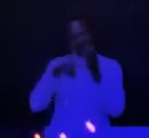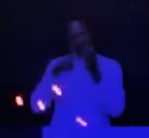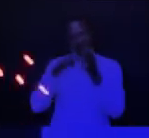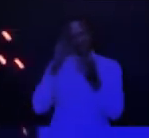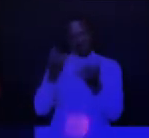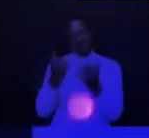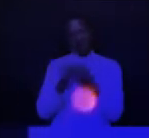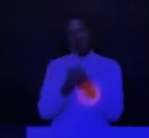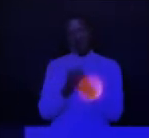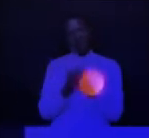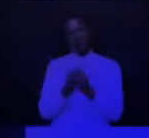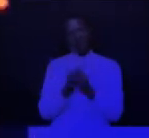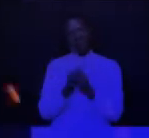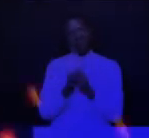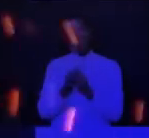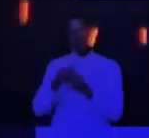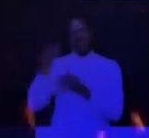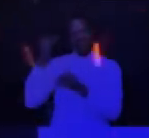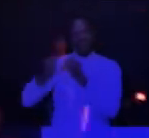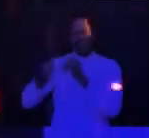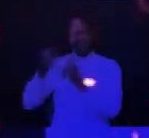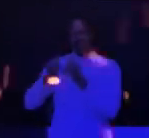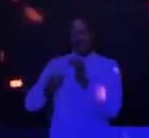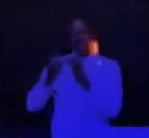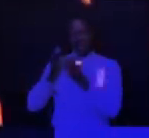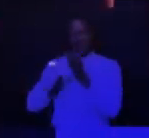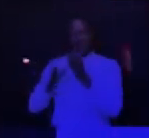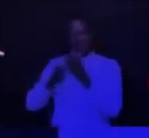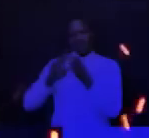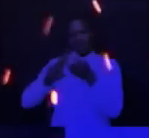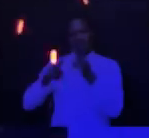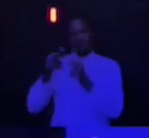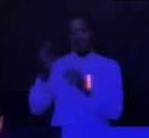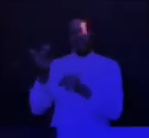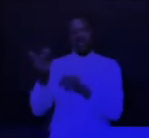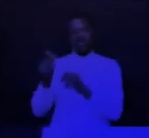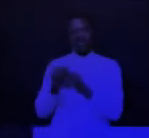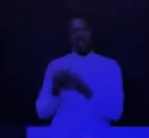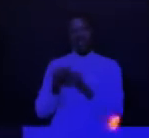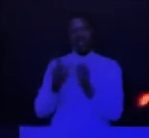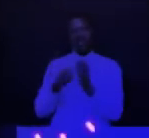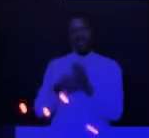So let's project the last chapter 13.